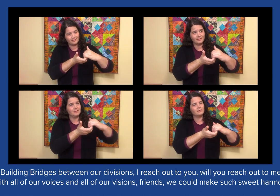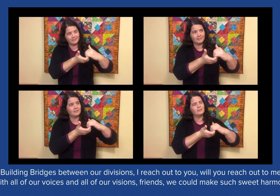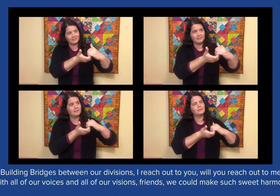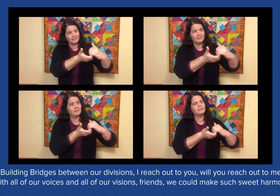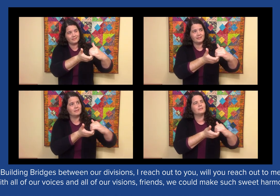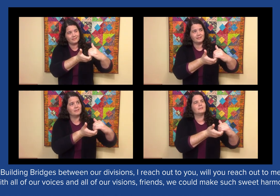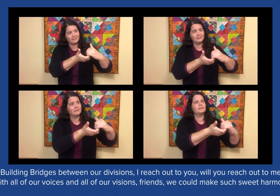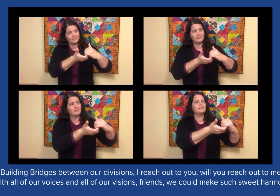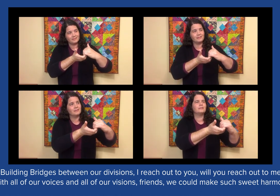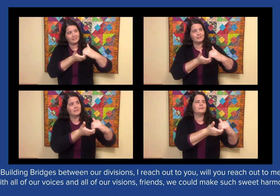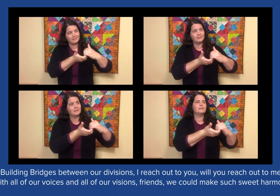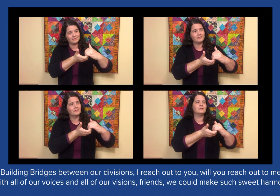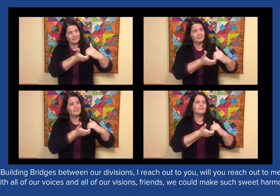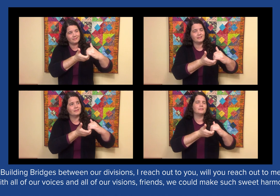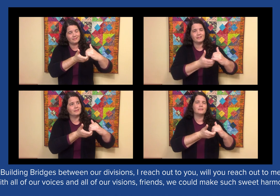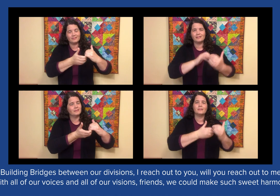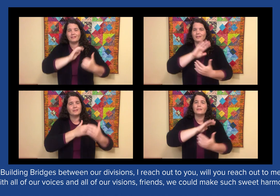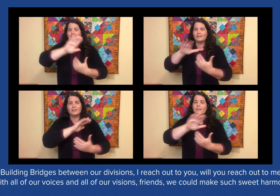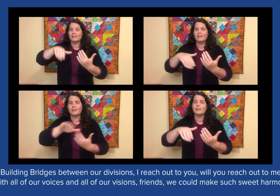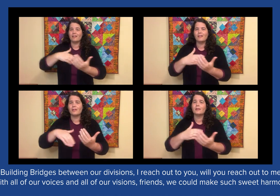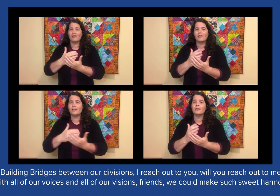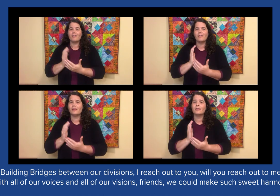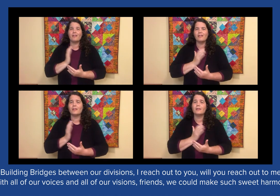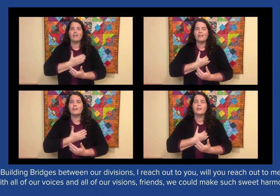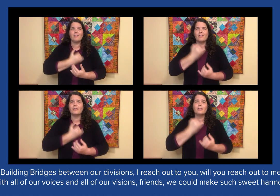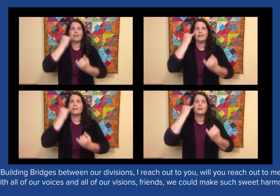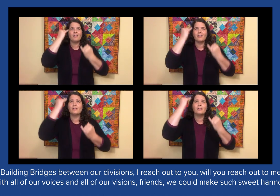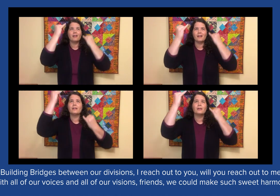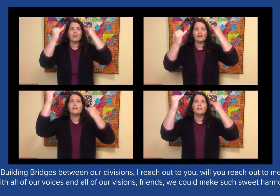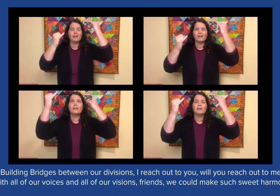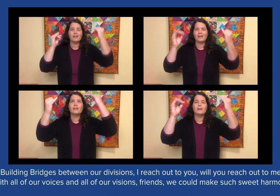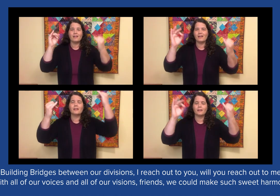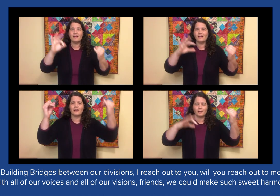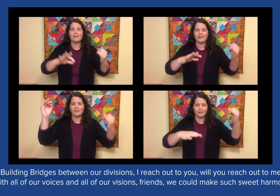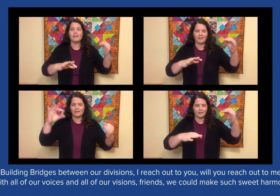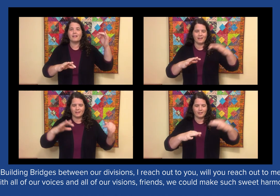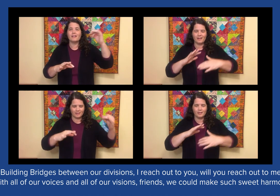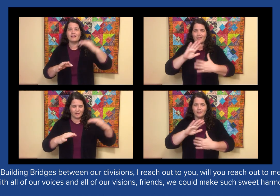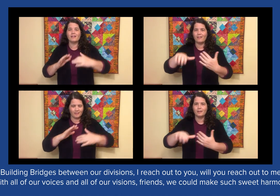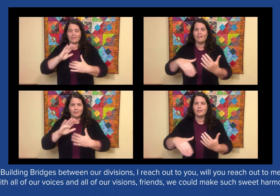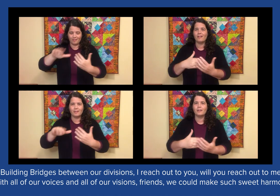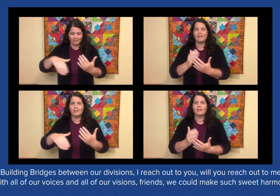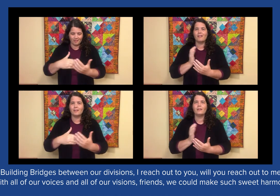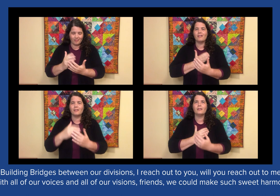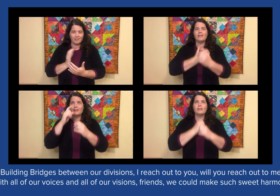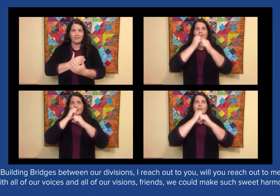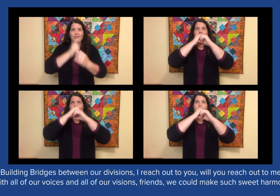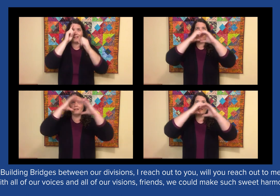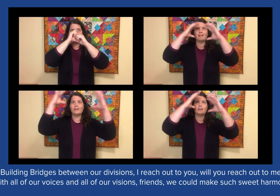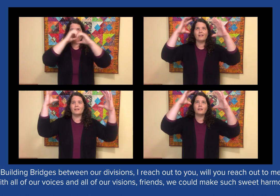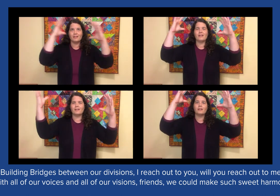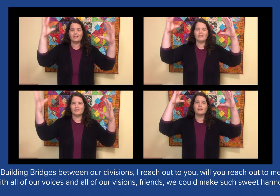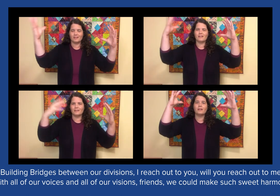you reach out to me? With all of our voices and all